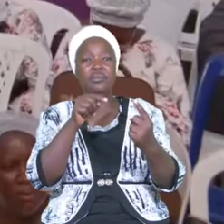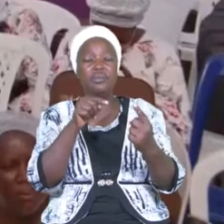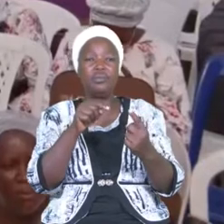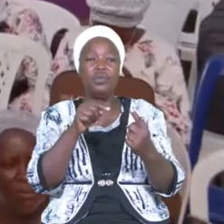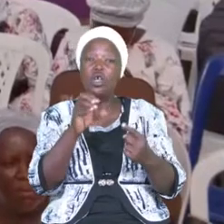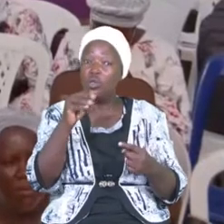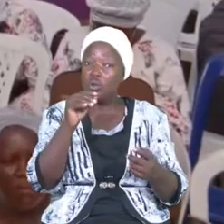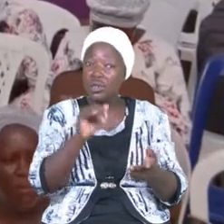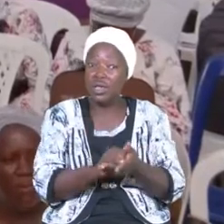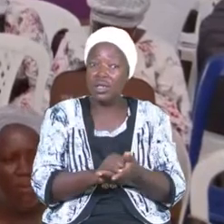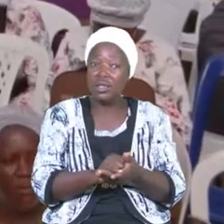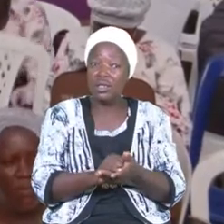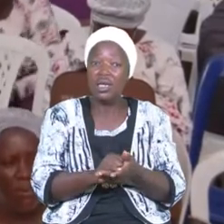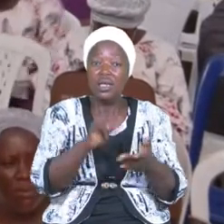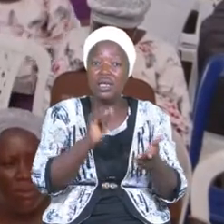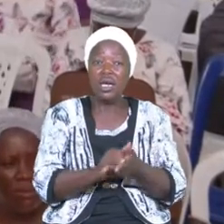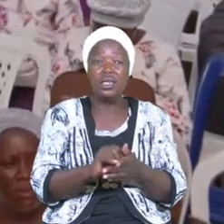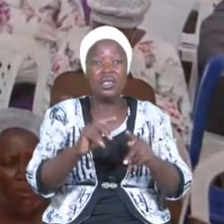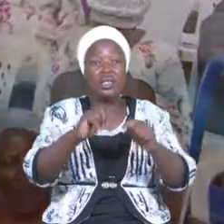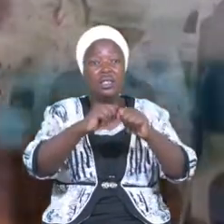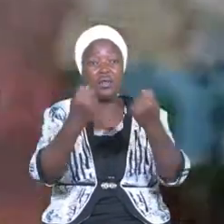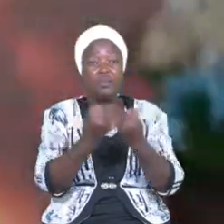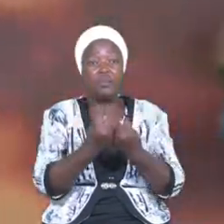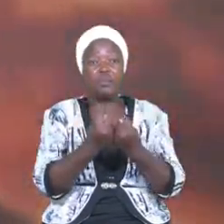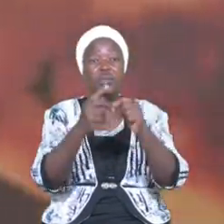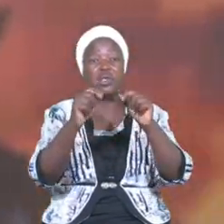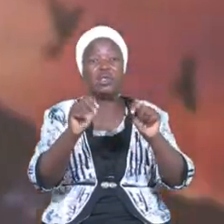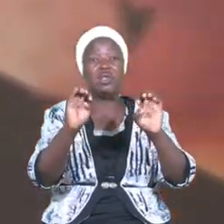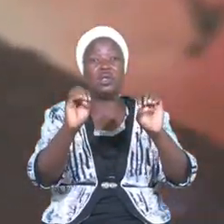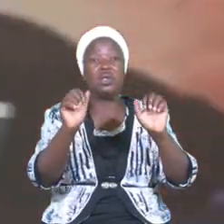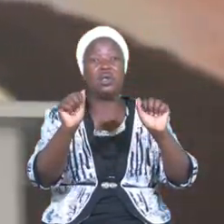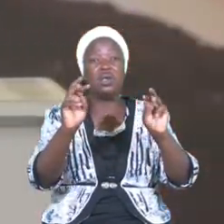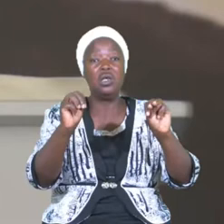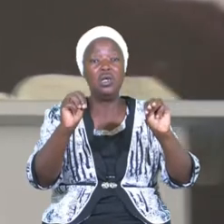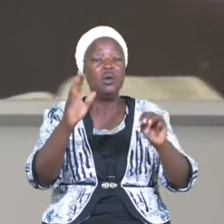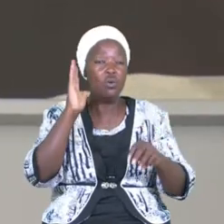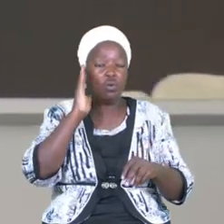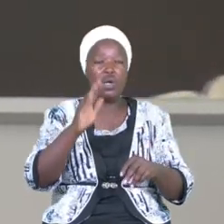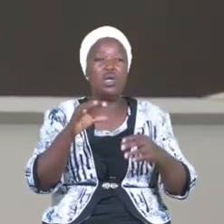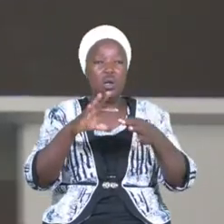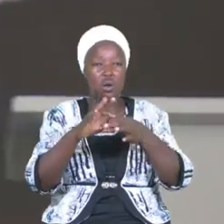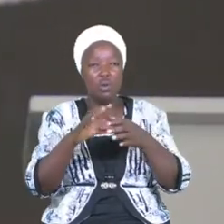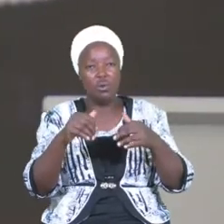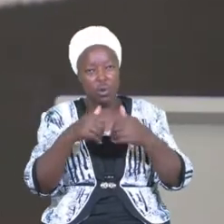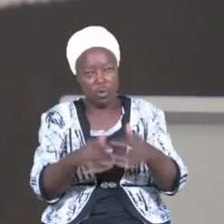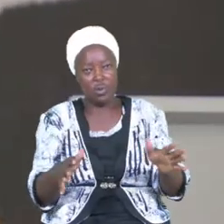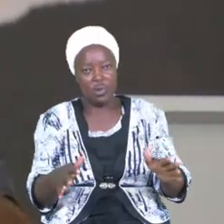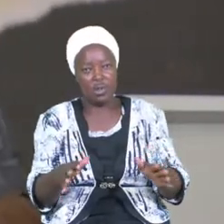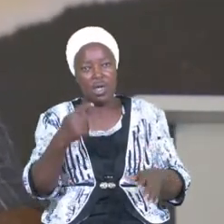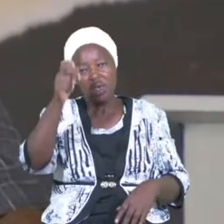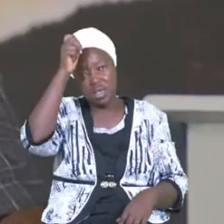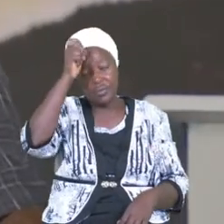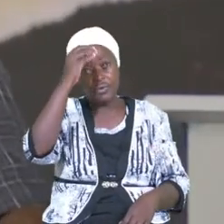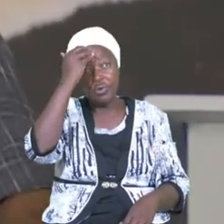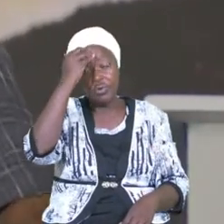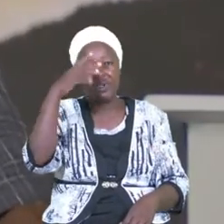that the team will lose. The devil knows the point. He knows where